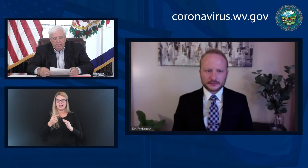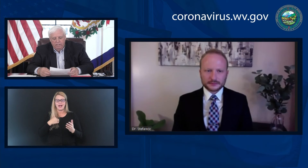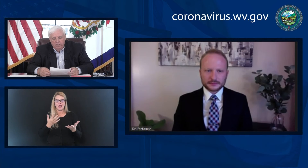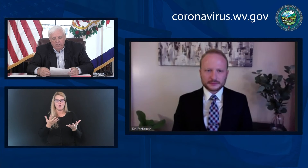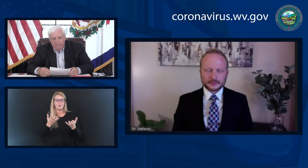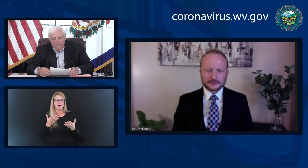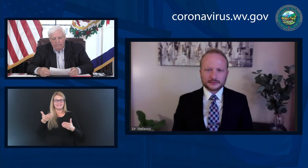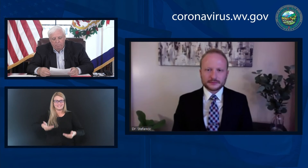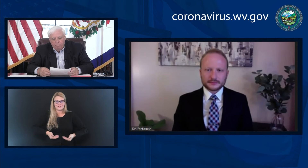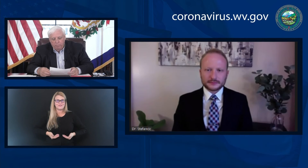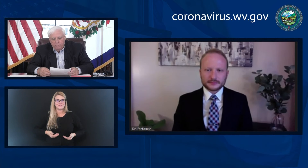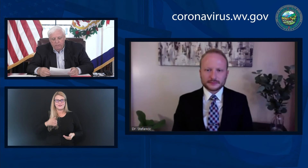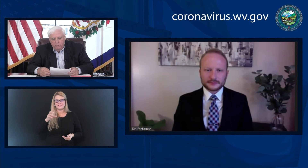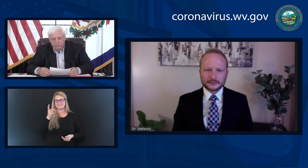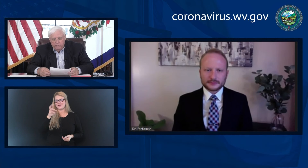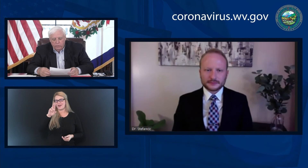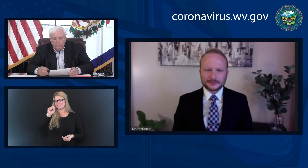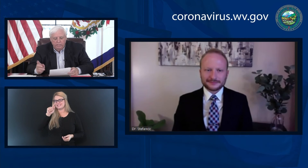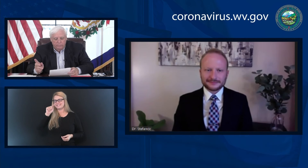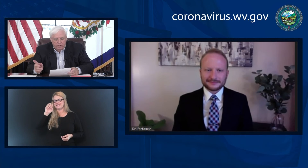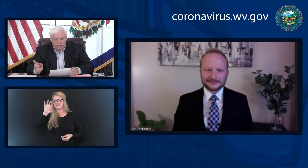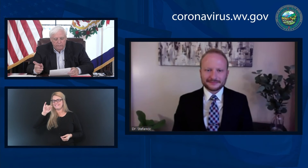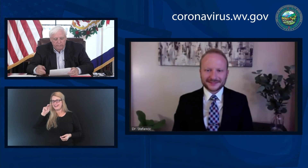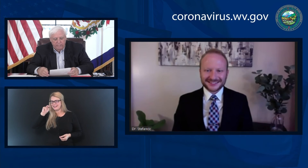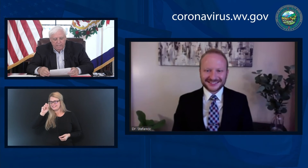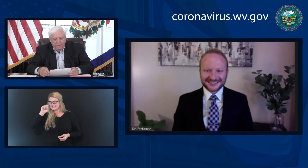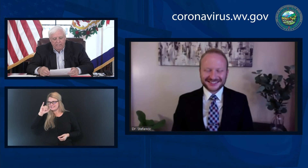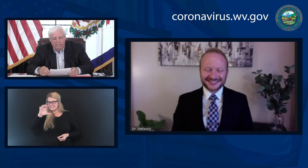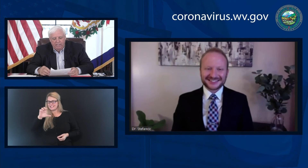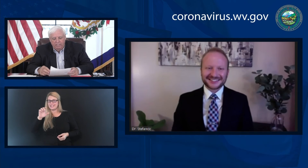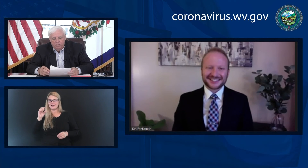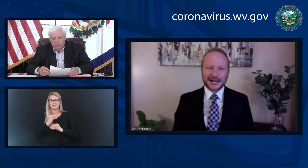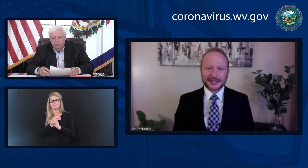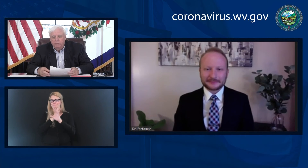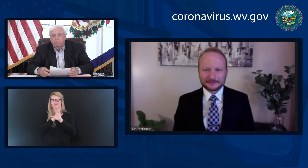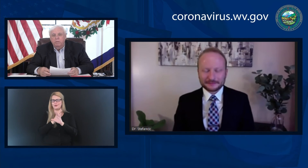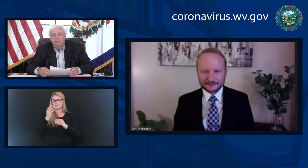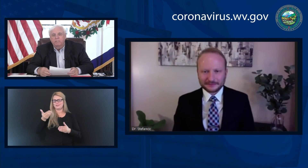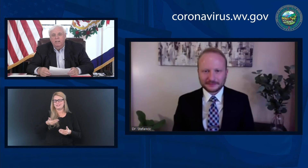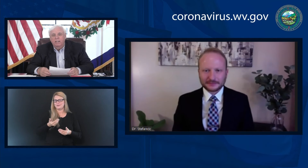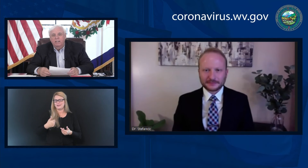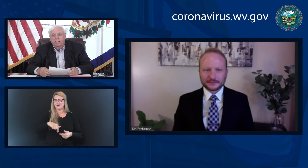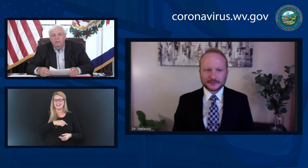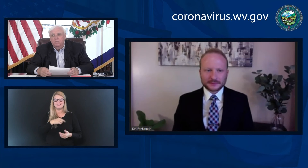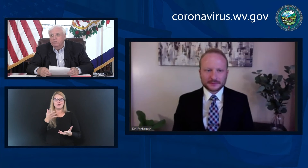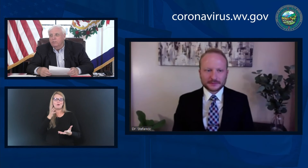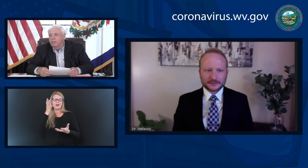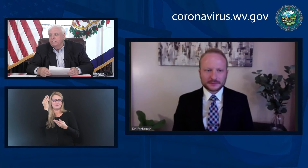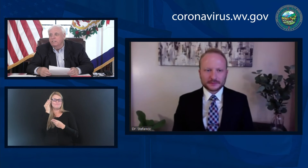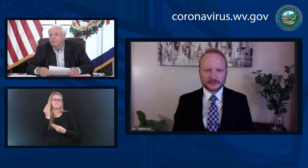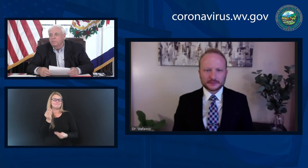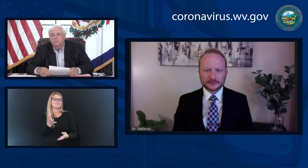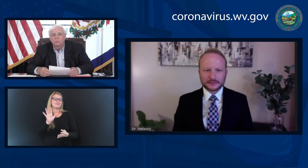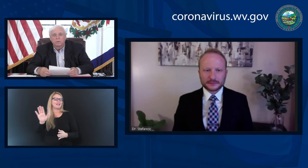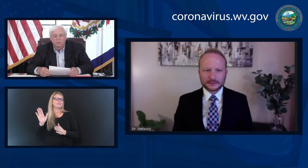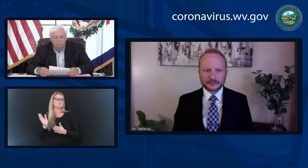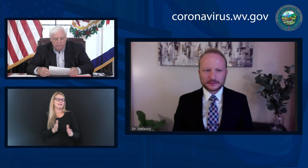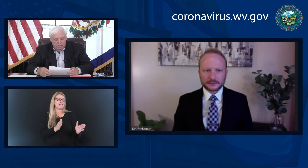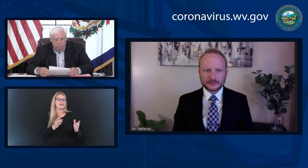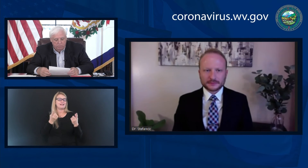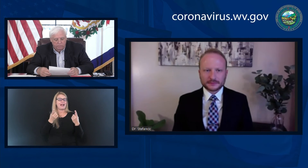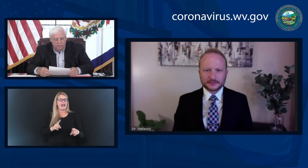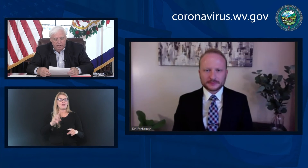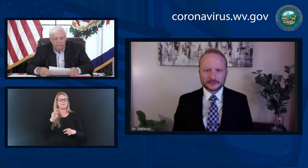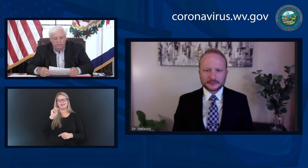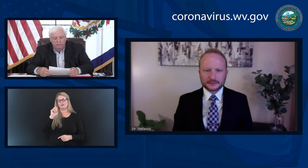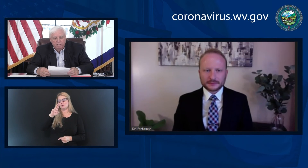Stefanczyk, who is joining us virtually today, and he's going to give you some insight on great stuff that's going on right there